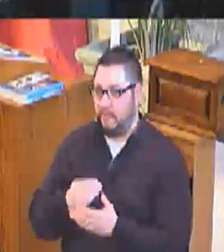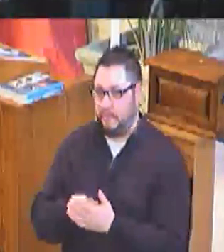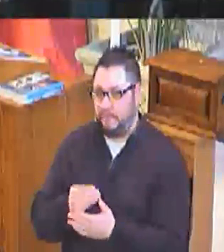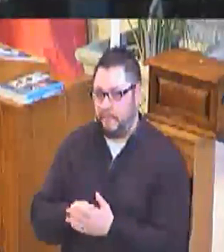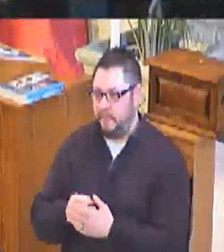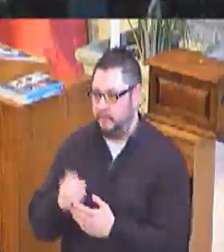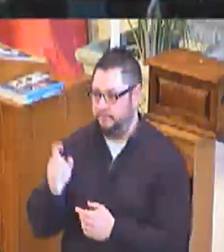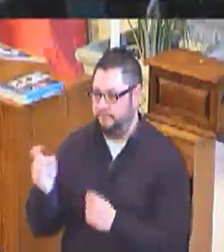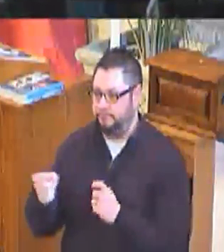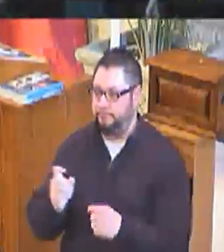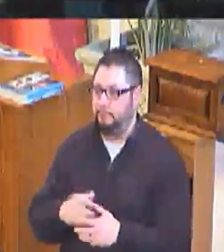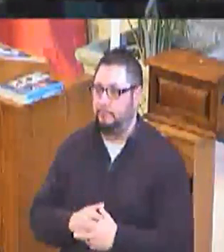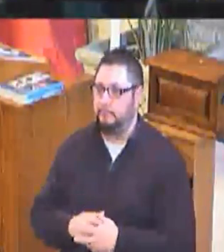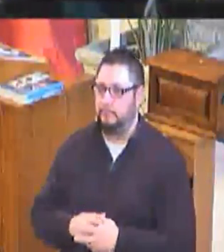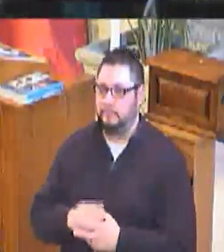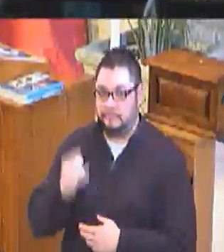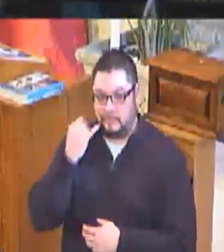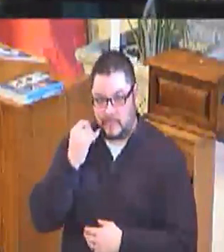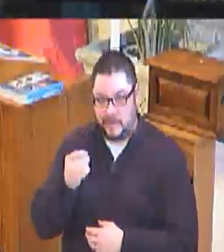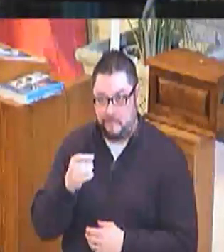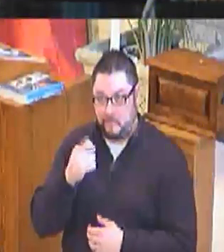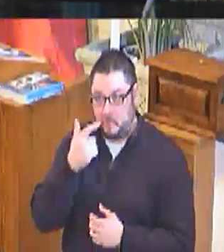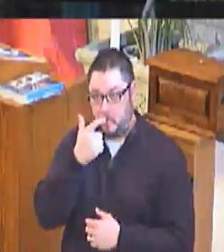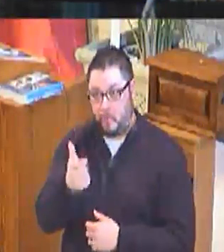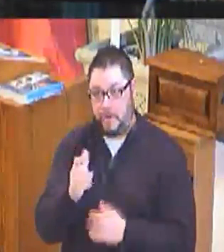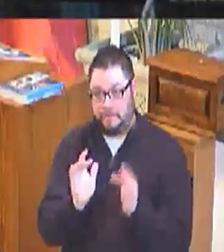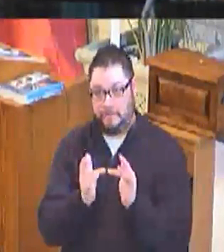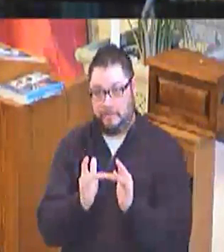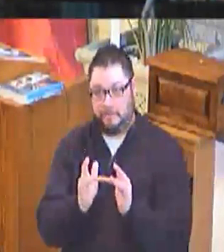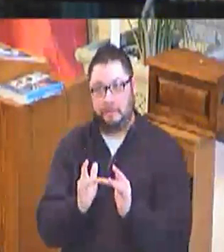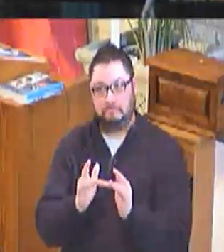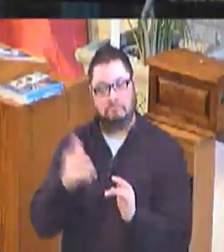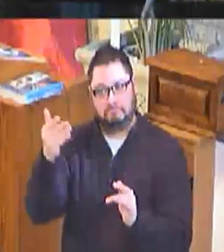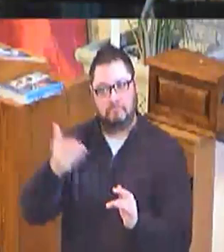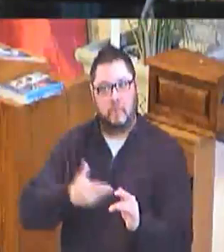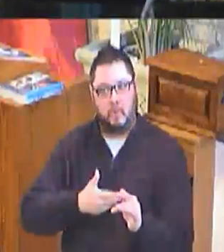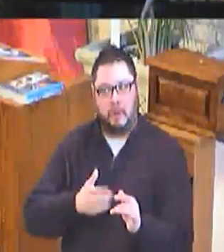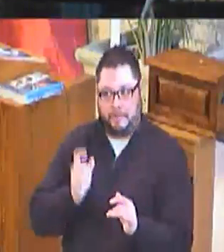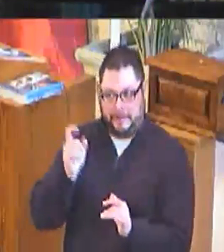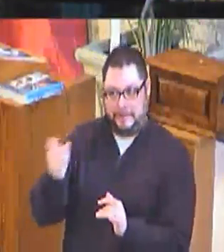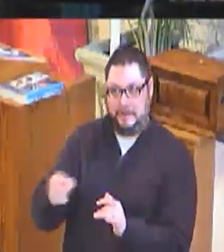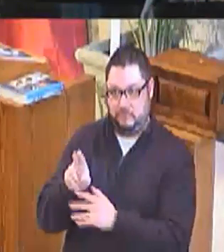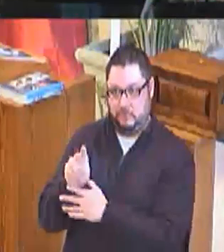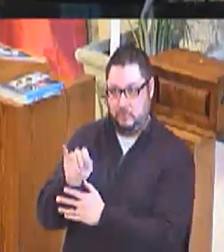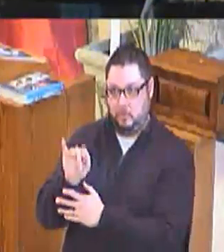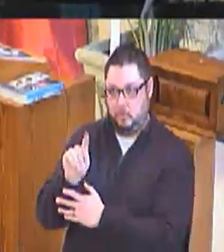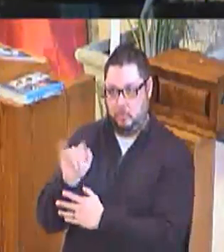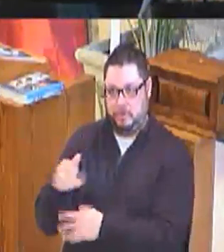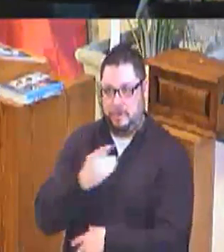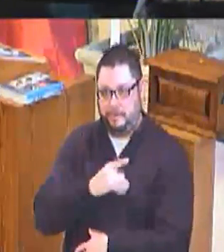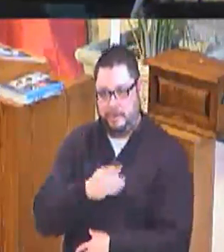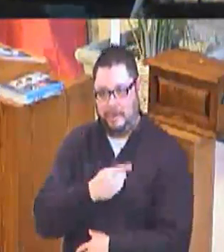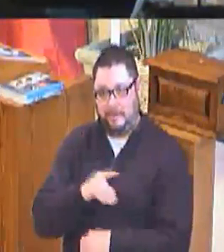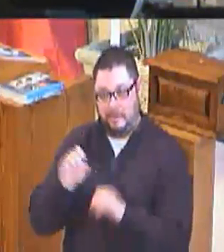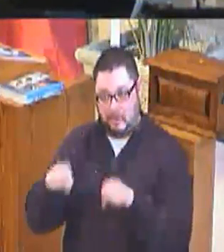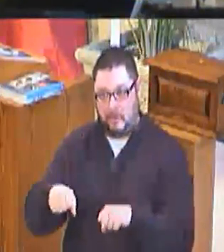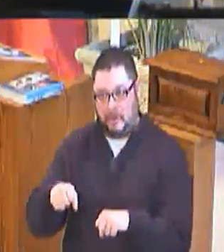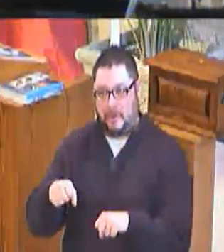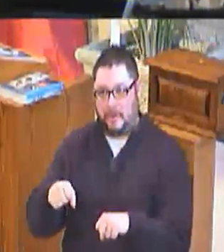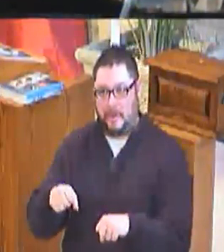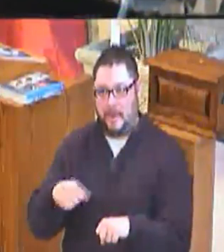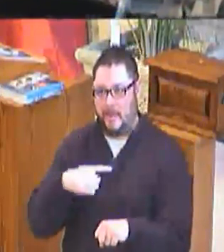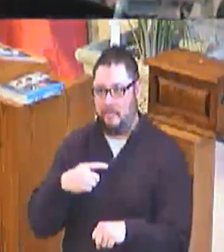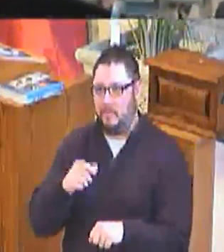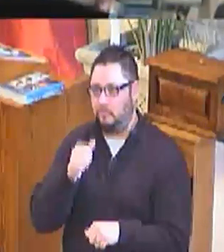our gifts and our offering. And if you're streaming with us, we invite you also to make a gift to Unity Minneapolis. You can do so on our